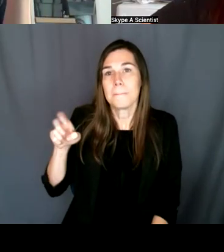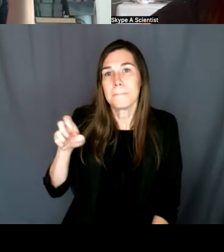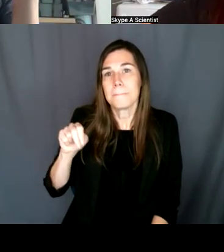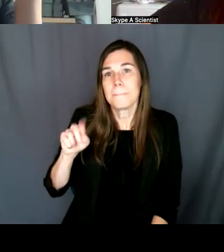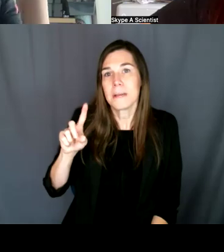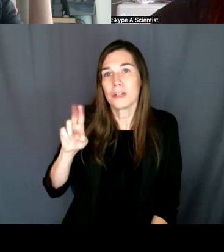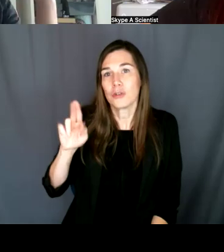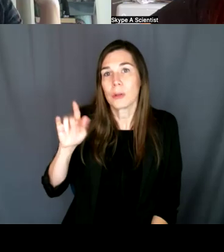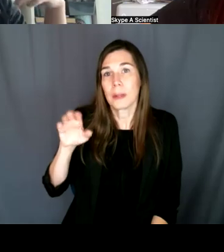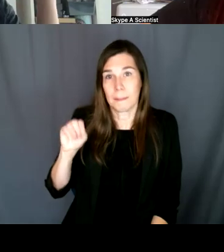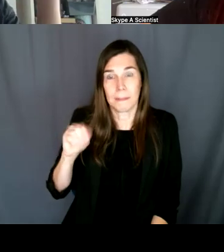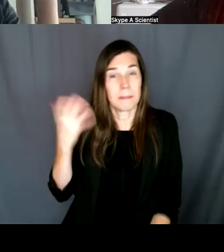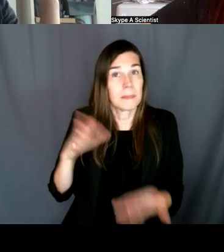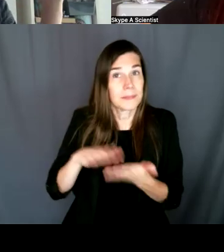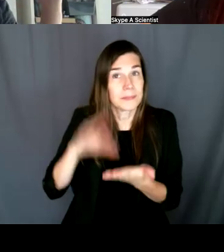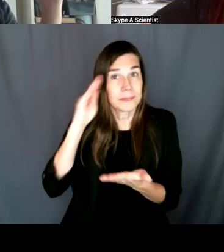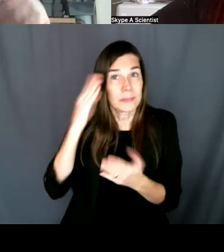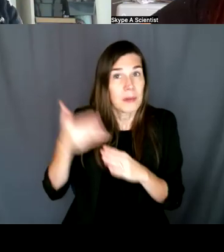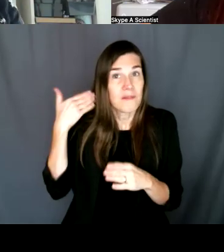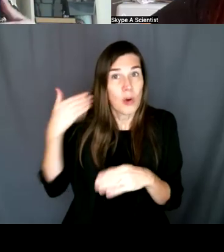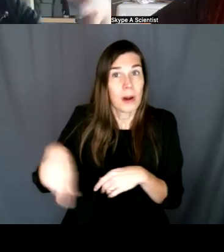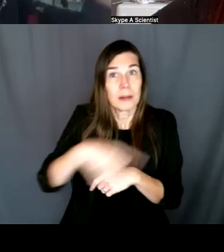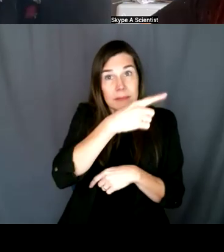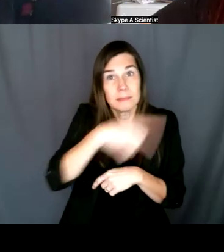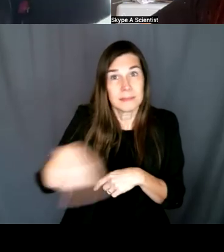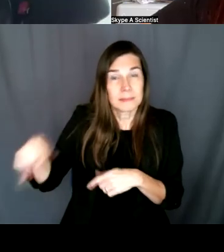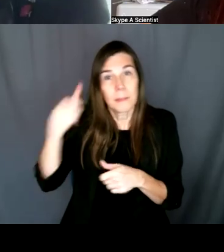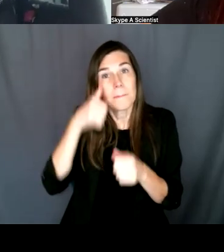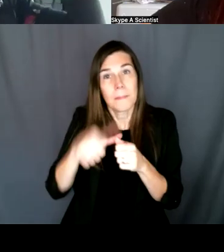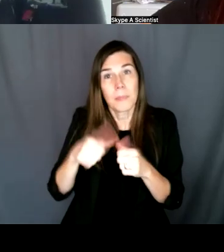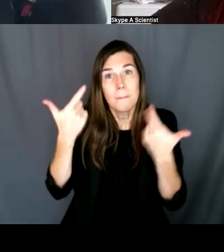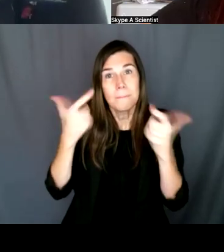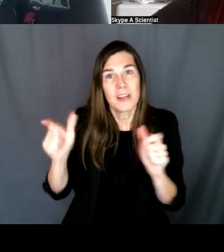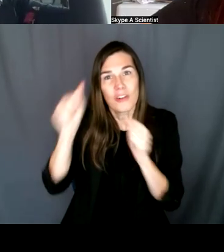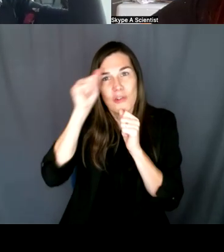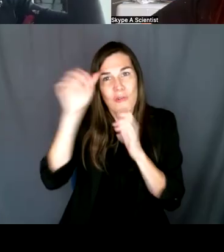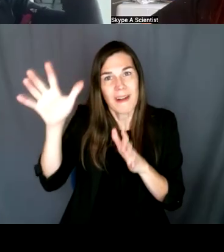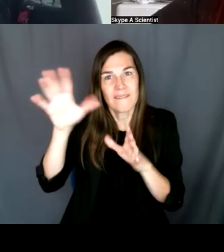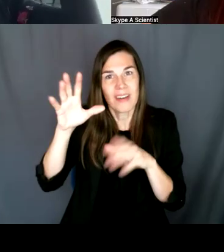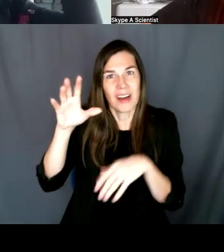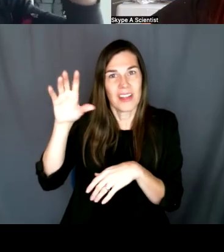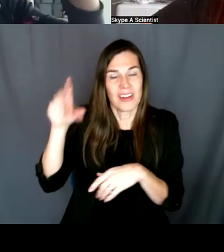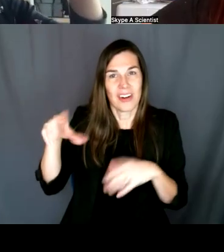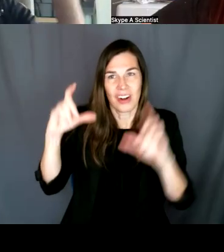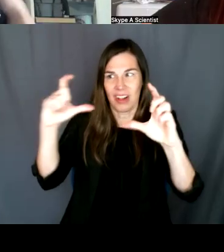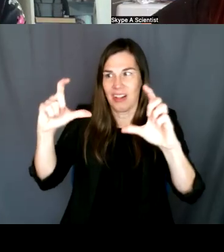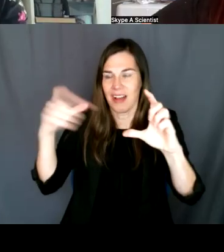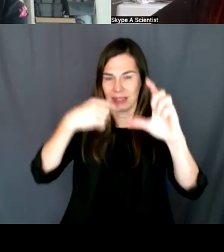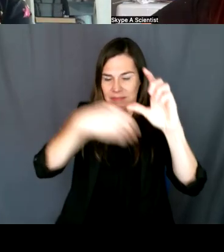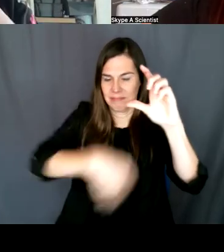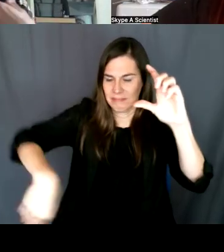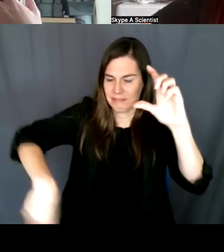learned about pendula, or you've seen them before. Like a big grandfather clock has this big pendulum that swings back and